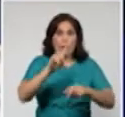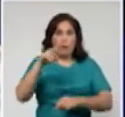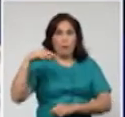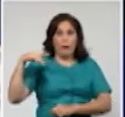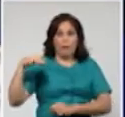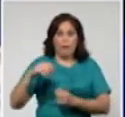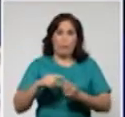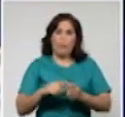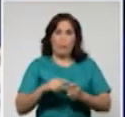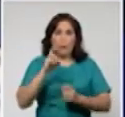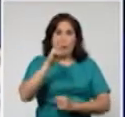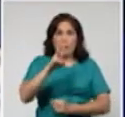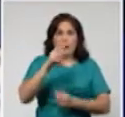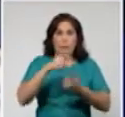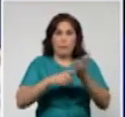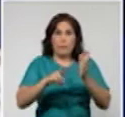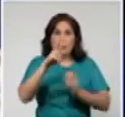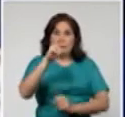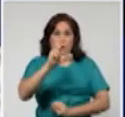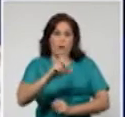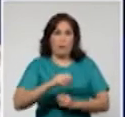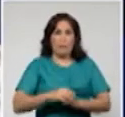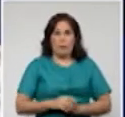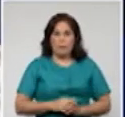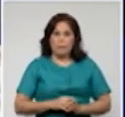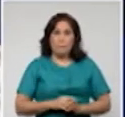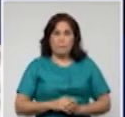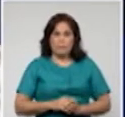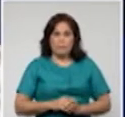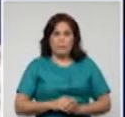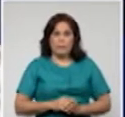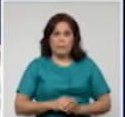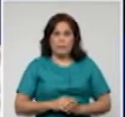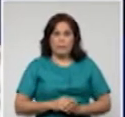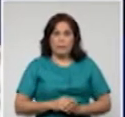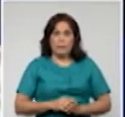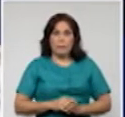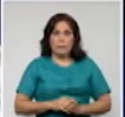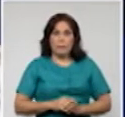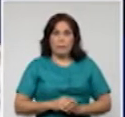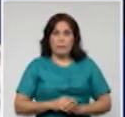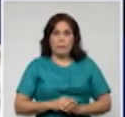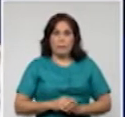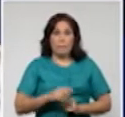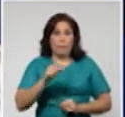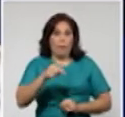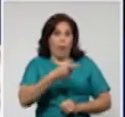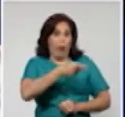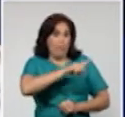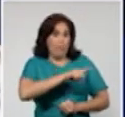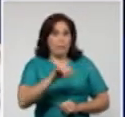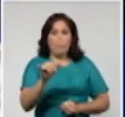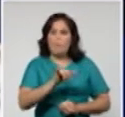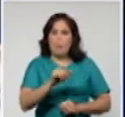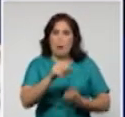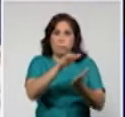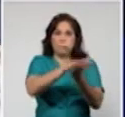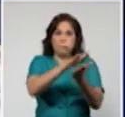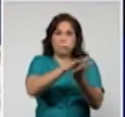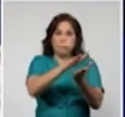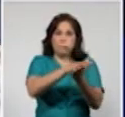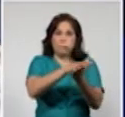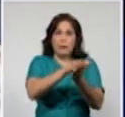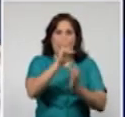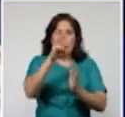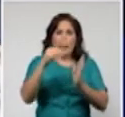and 111th in the world. As I always mention, 2 patients were previously evacuated at the start